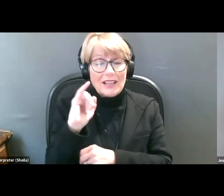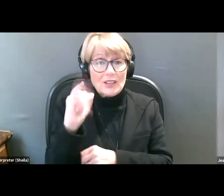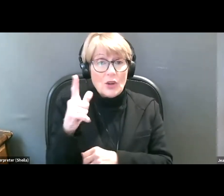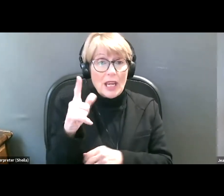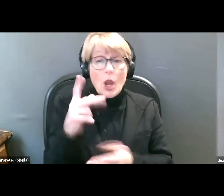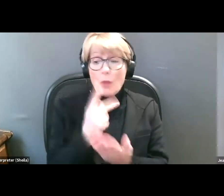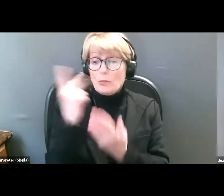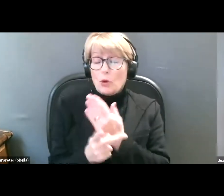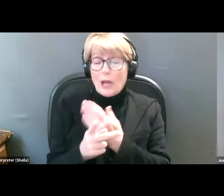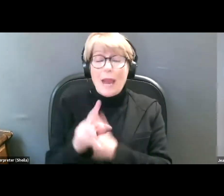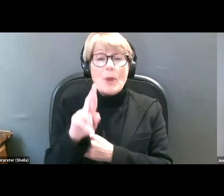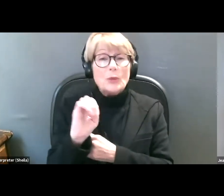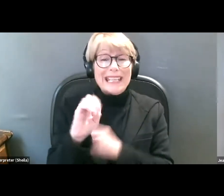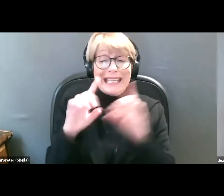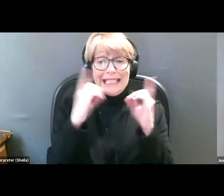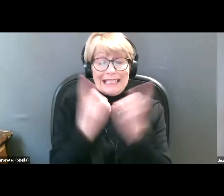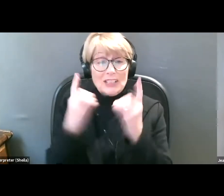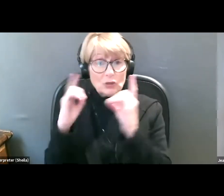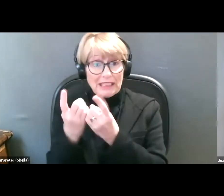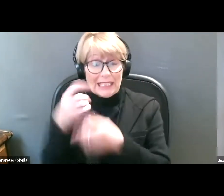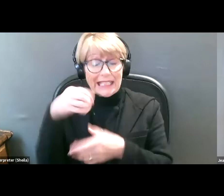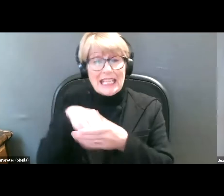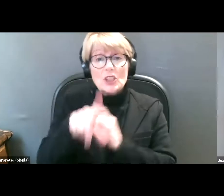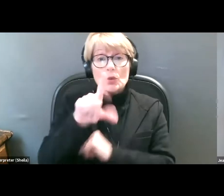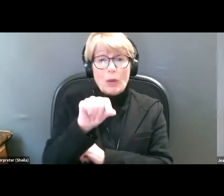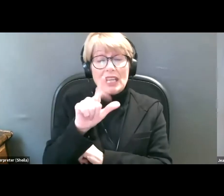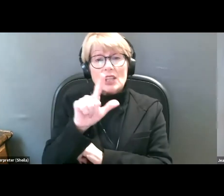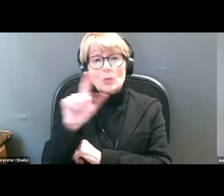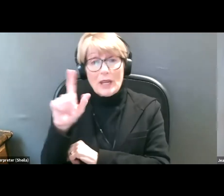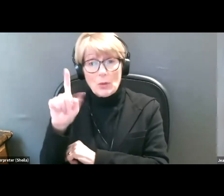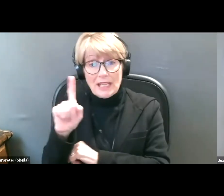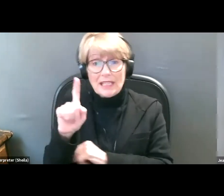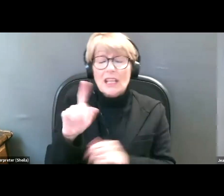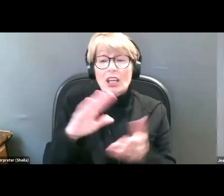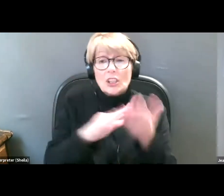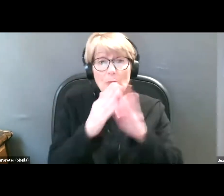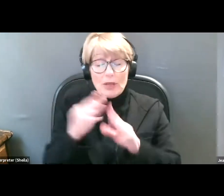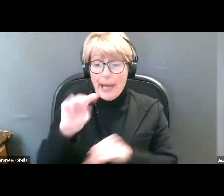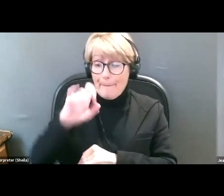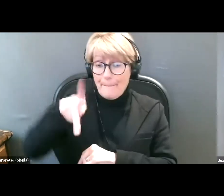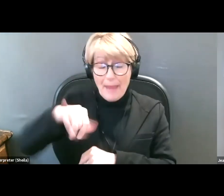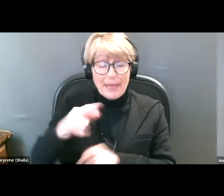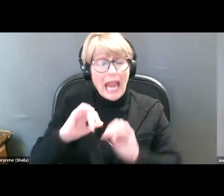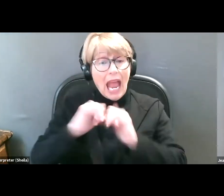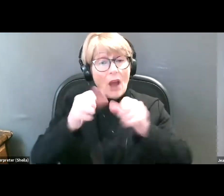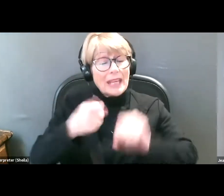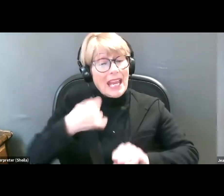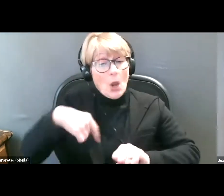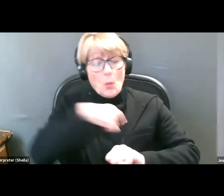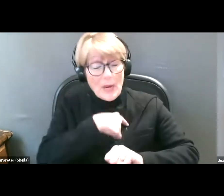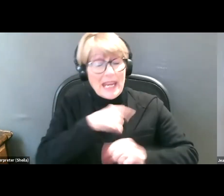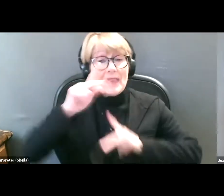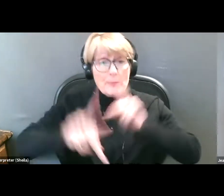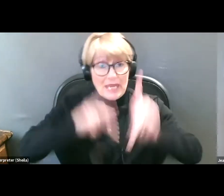in 2021. Community mapping. How can we, the people, influence the way district boundaries are drawn for